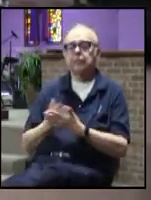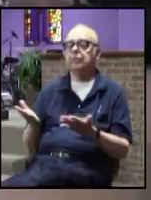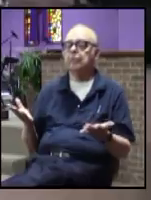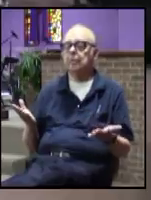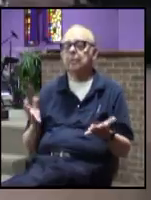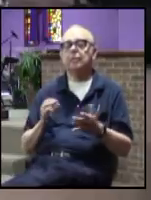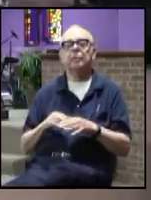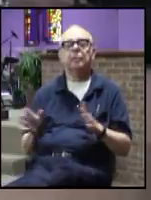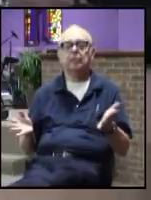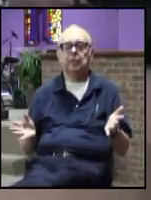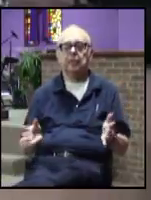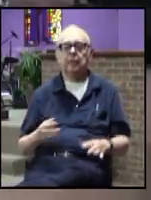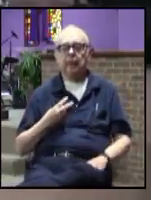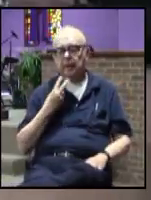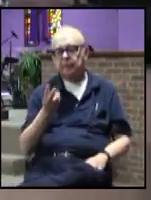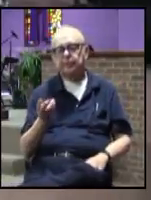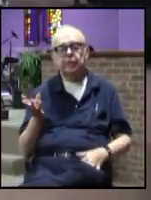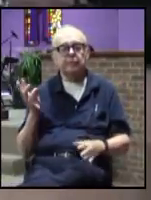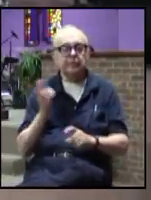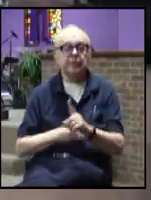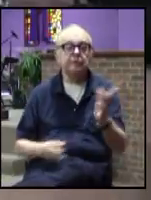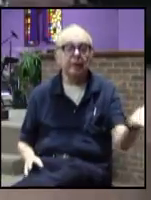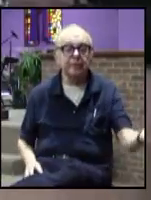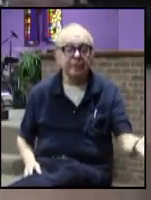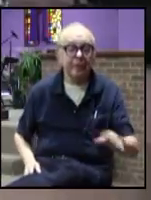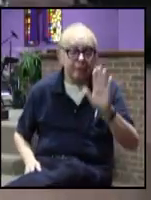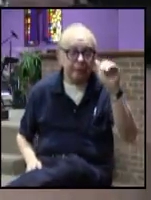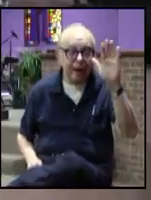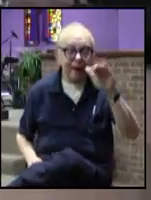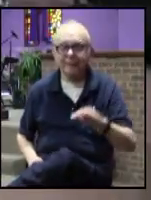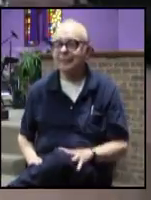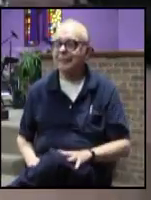need any other medications refilled? No? Okay, I'll see you in 6 months.